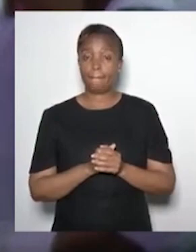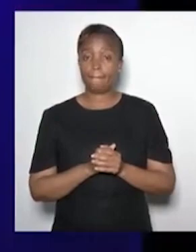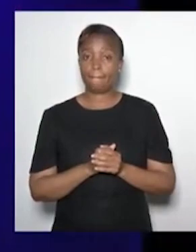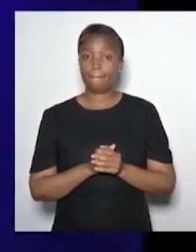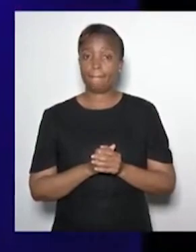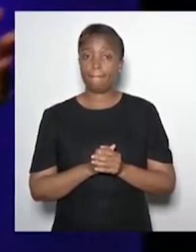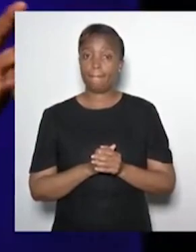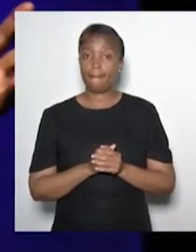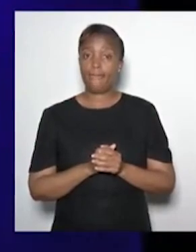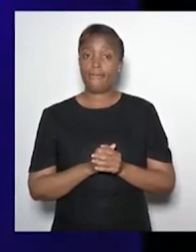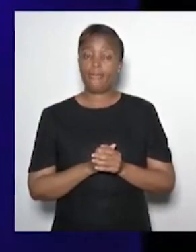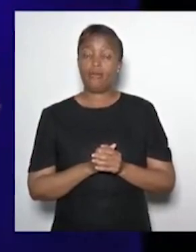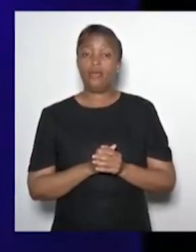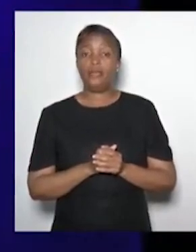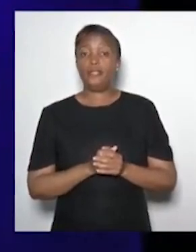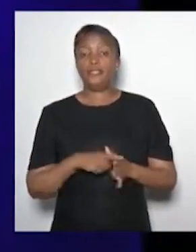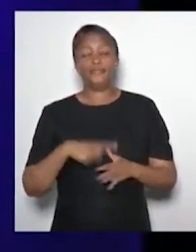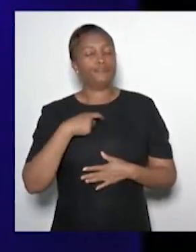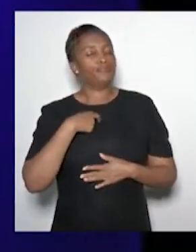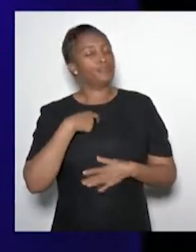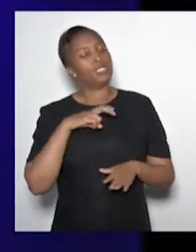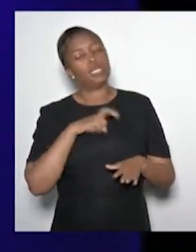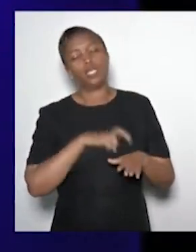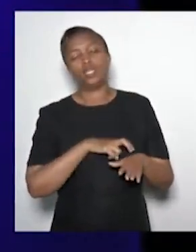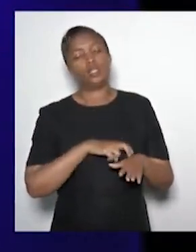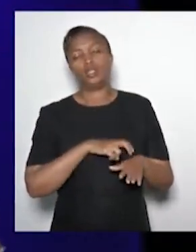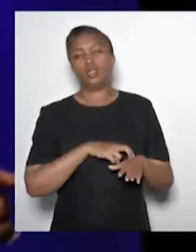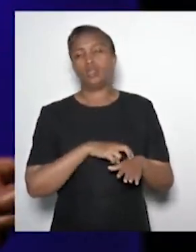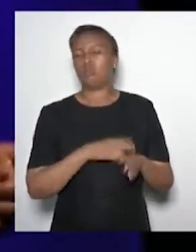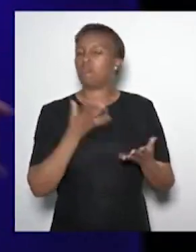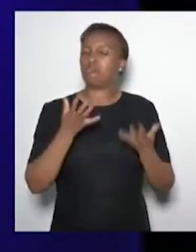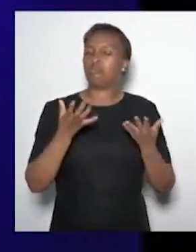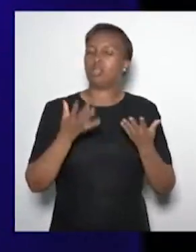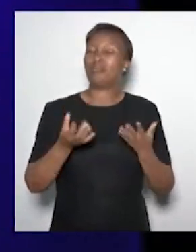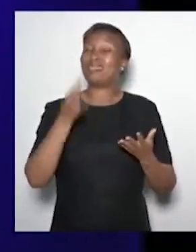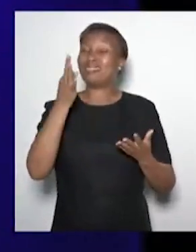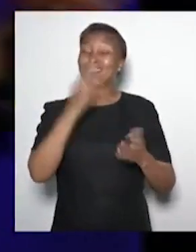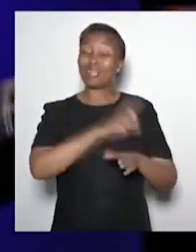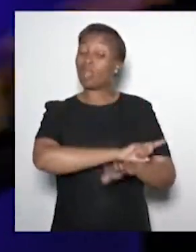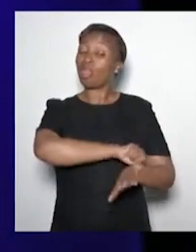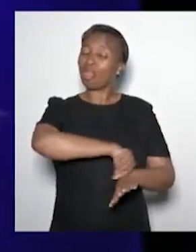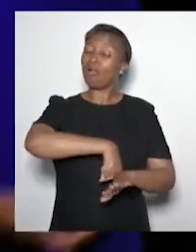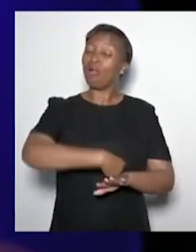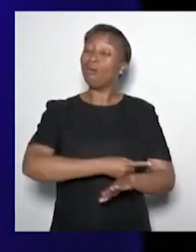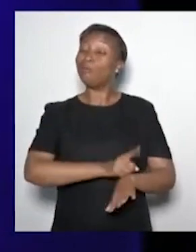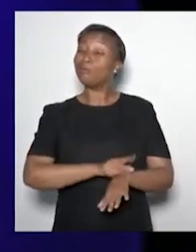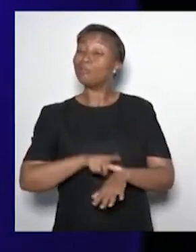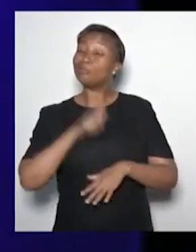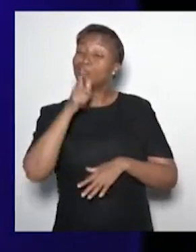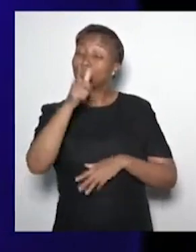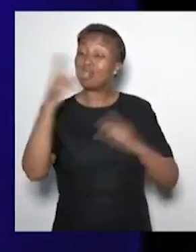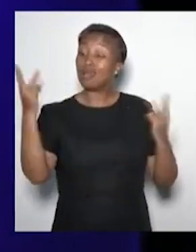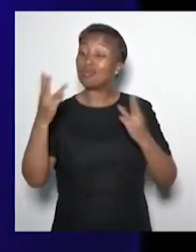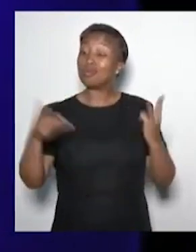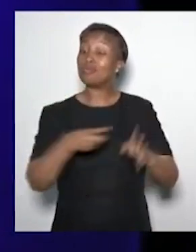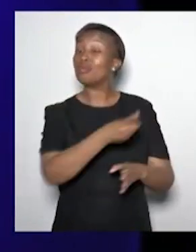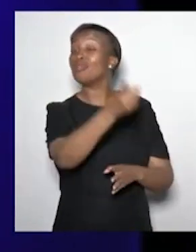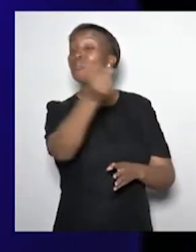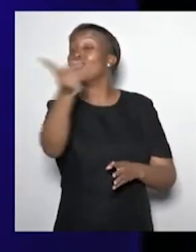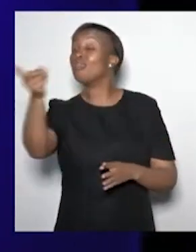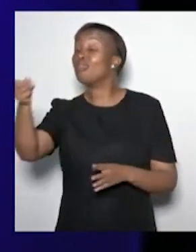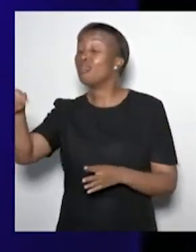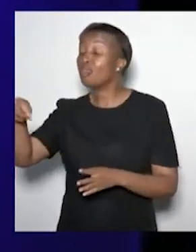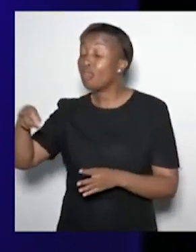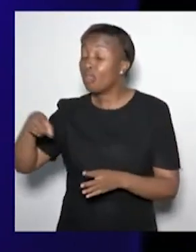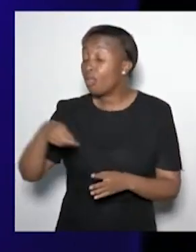I will need something like 3 hours to tell all these people